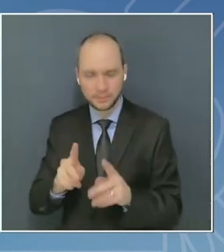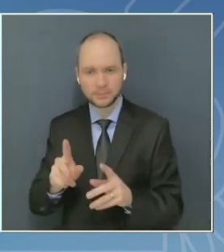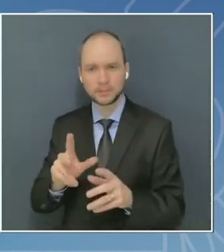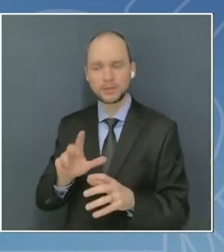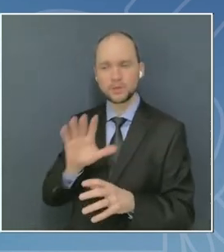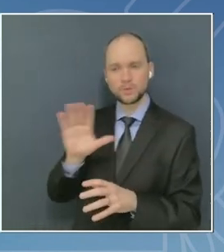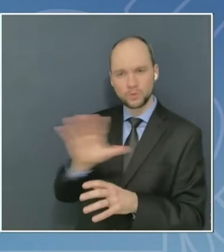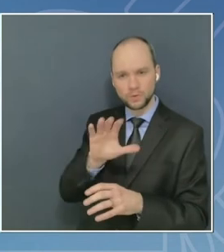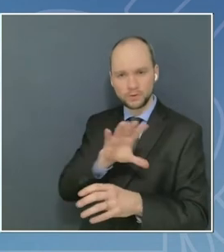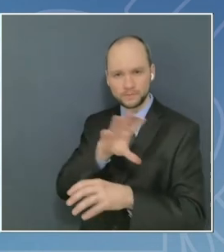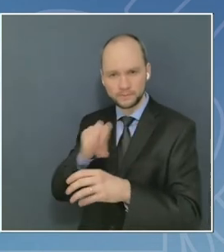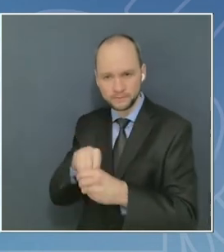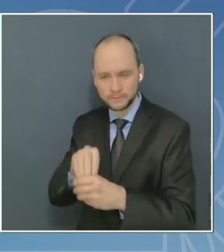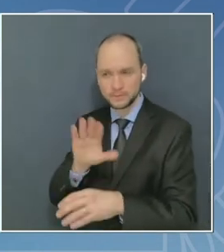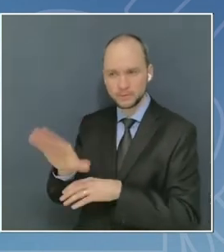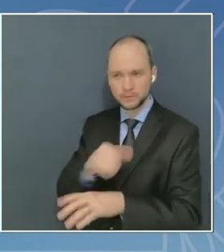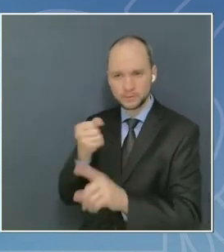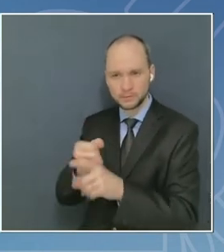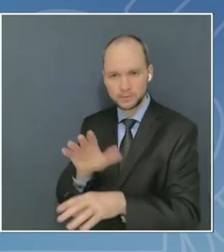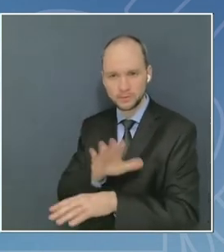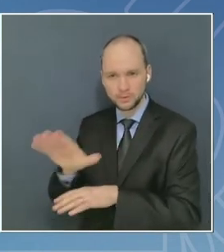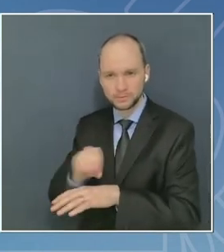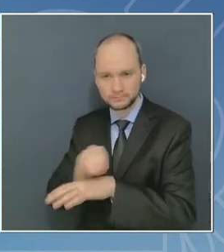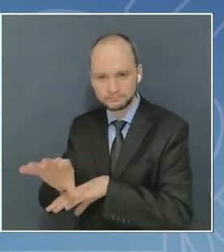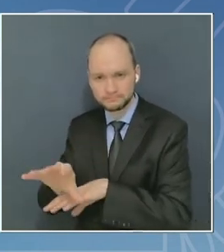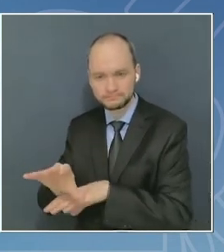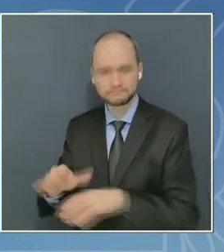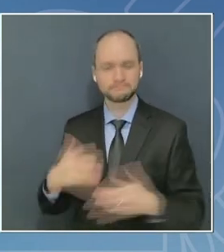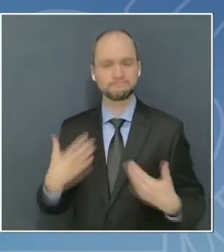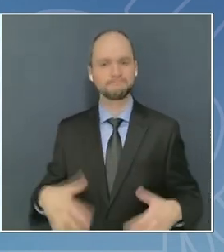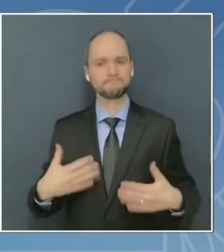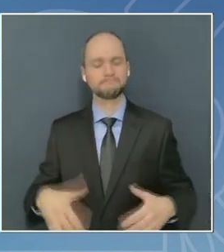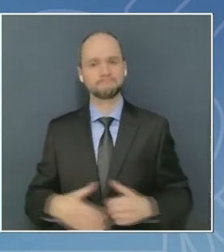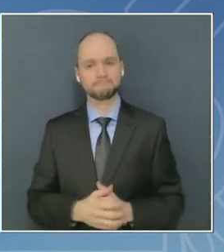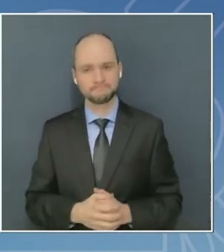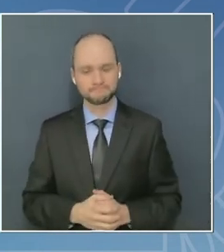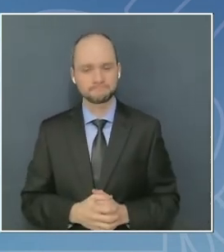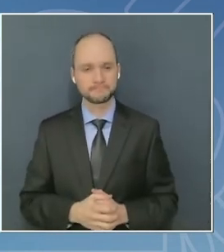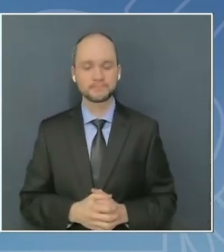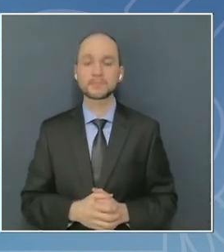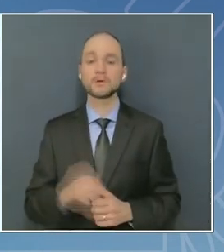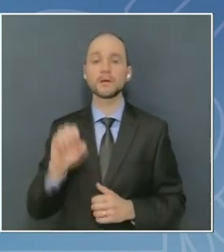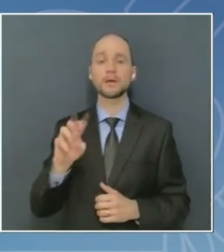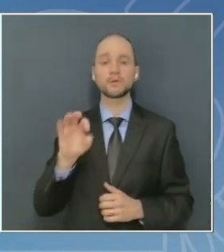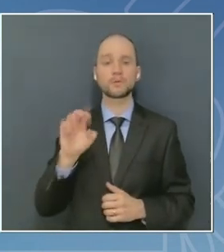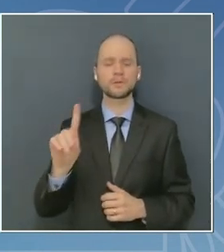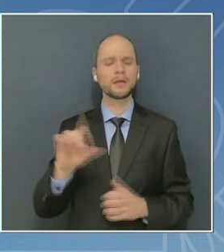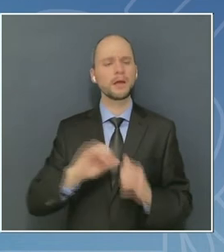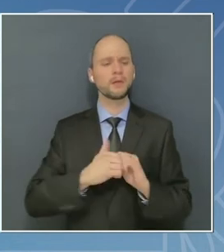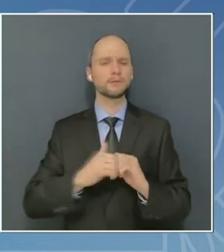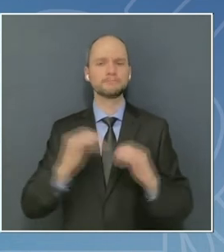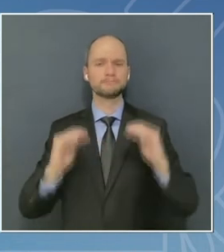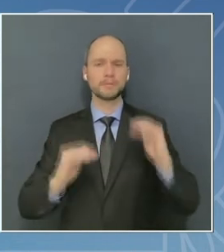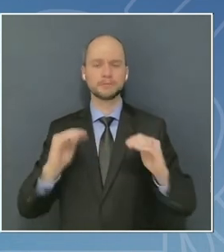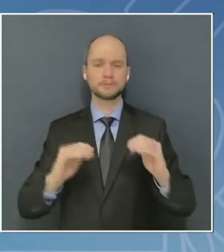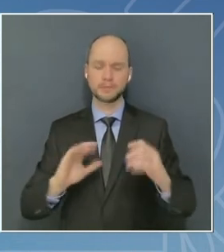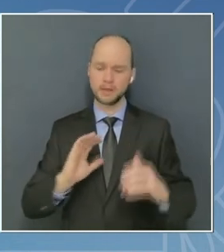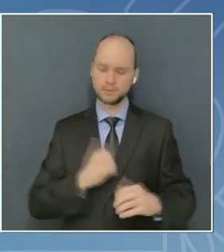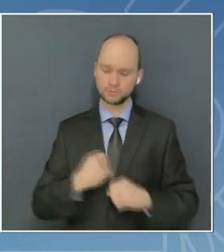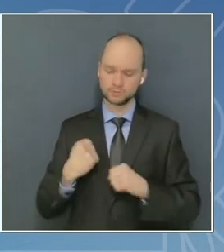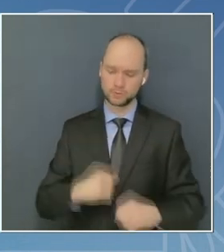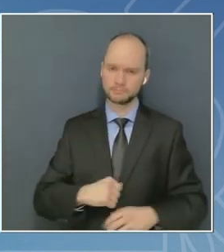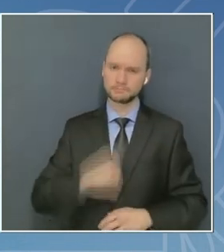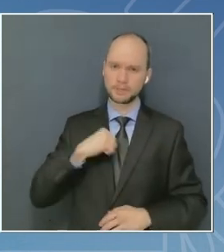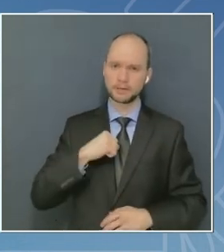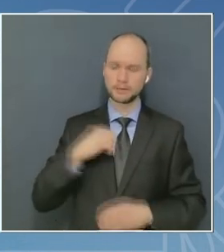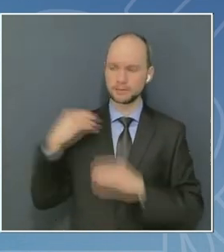next question is from Edward. He's asking, how do we balance our rightful emphasis and pride in our heritage while at the same